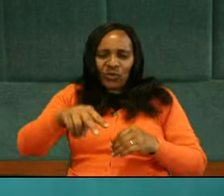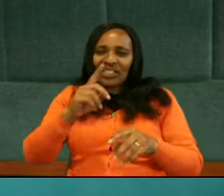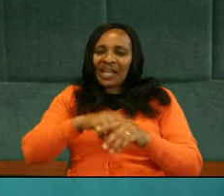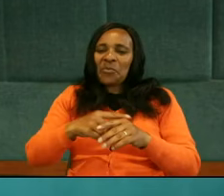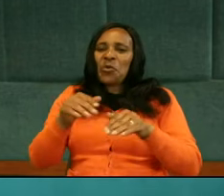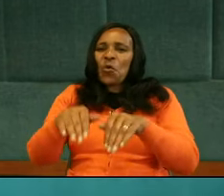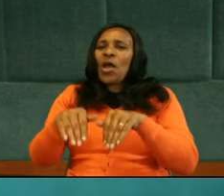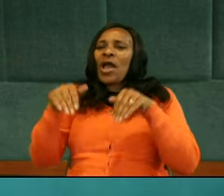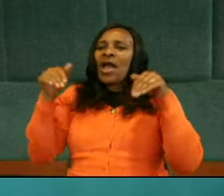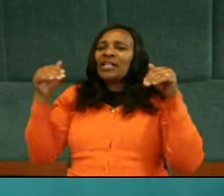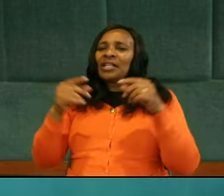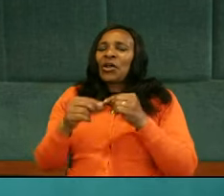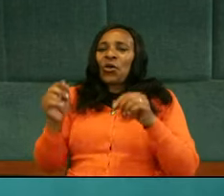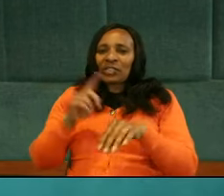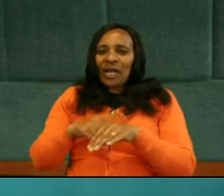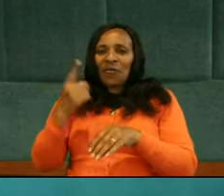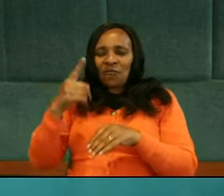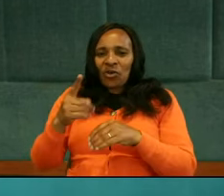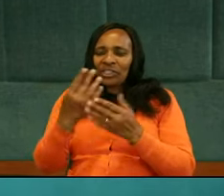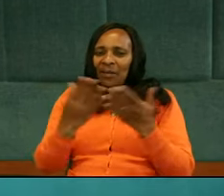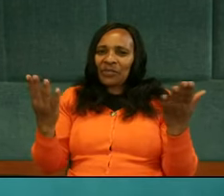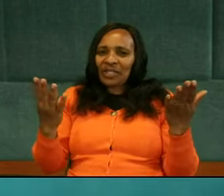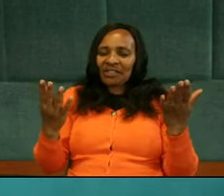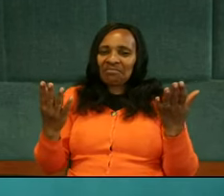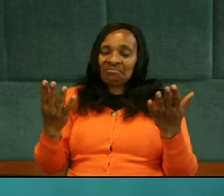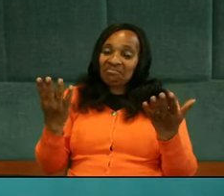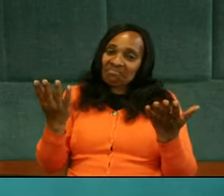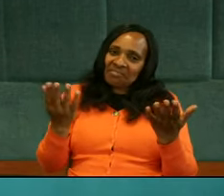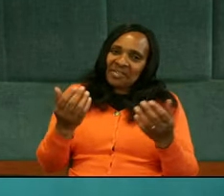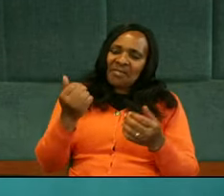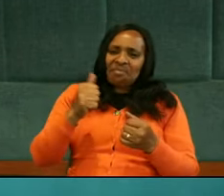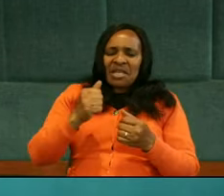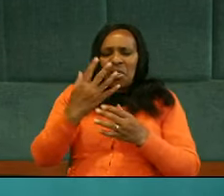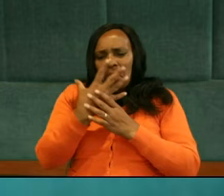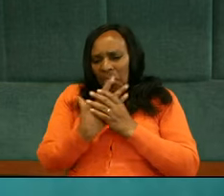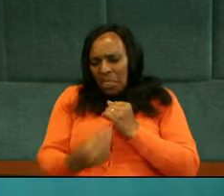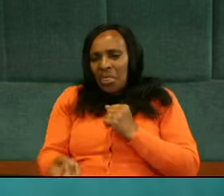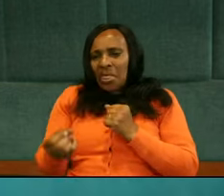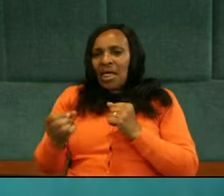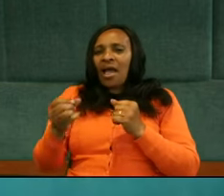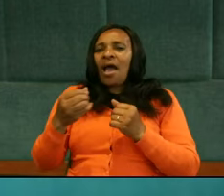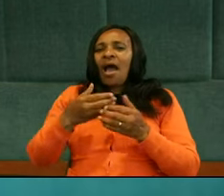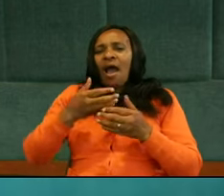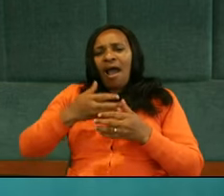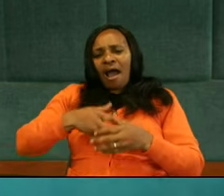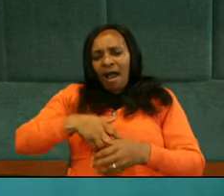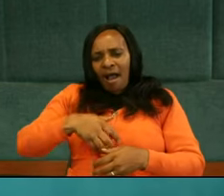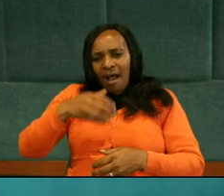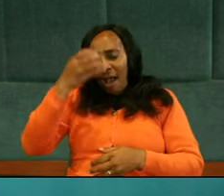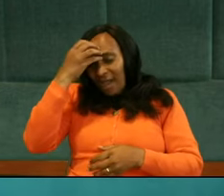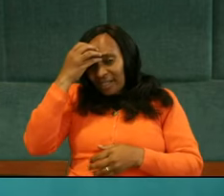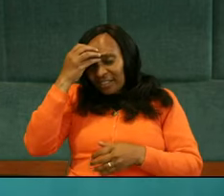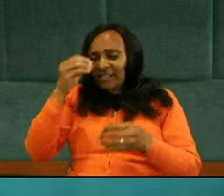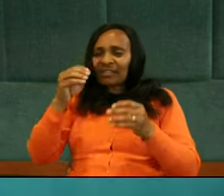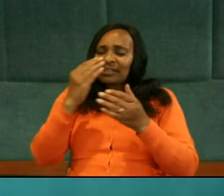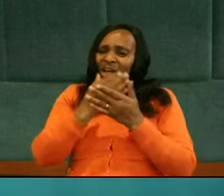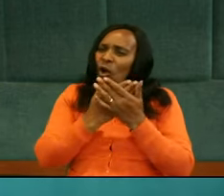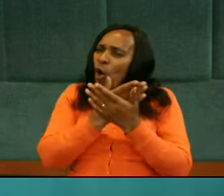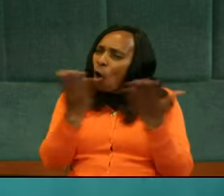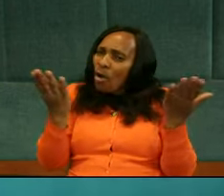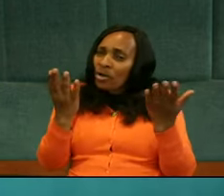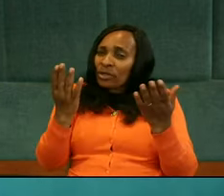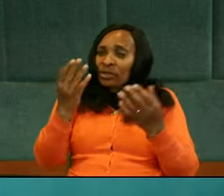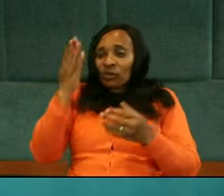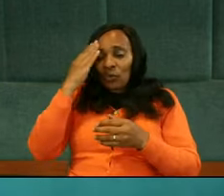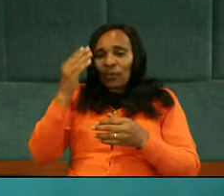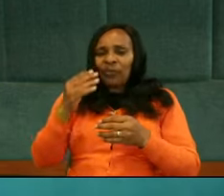for something? Mm-hmm. Is it A, I feel frustrated and angry and everyone knows it? B, I feel angry